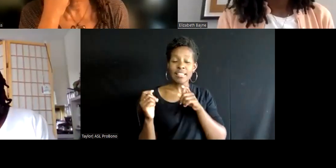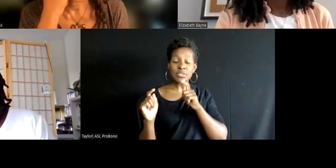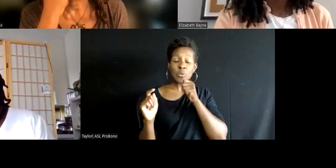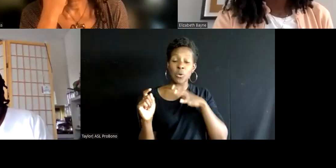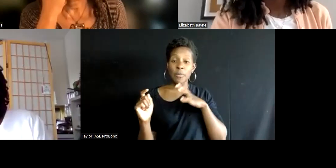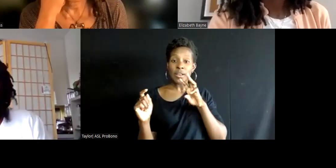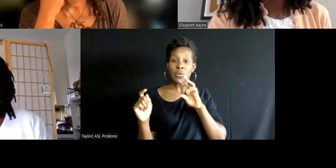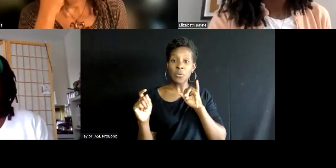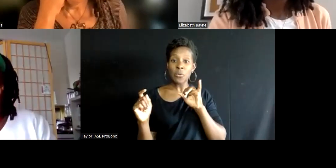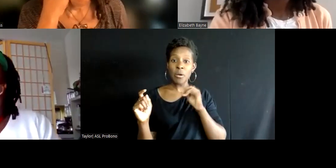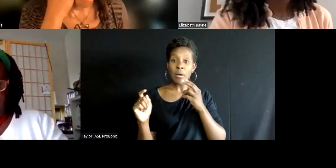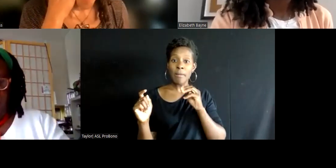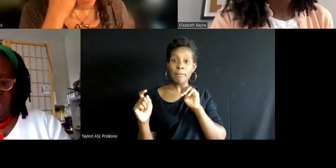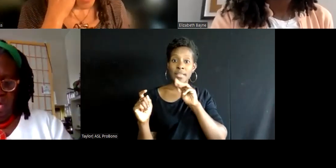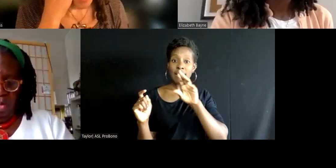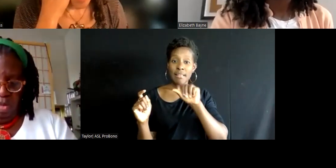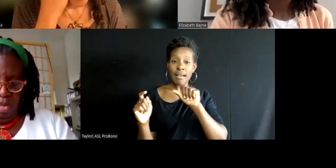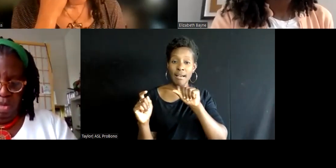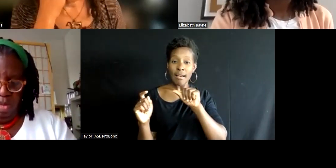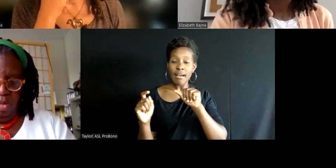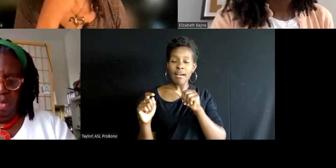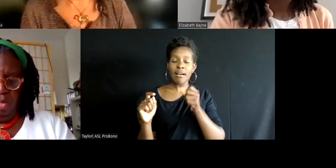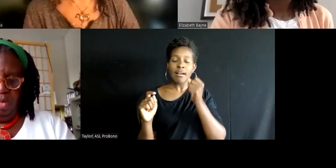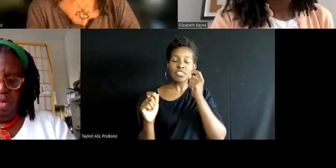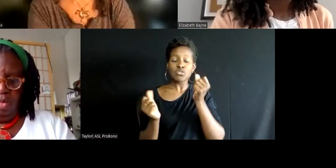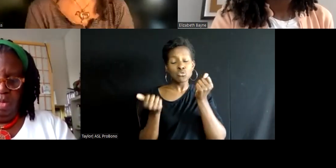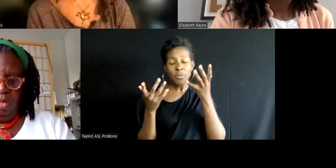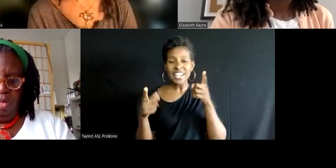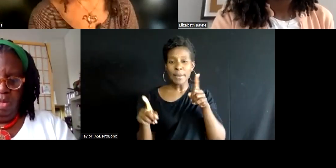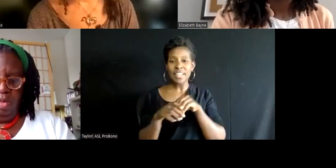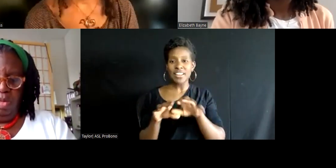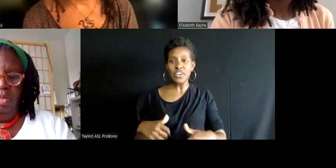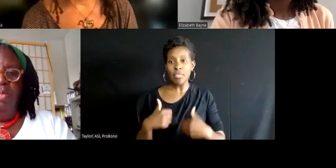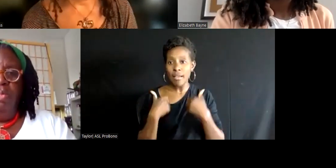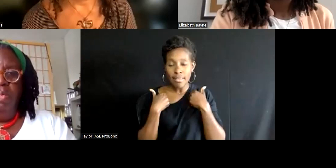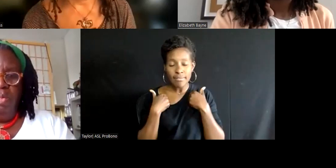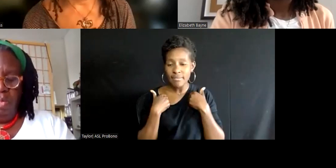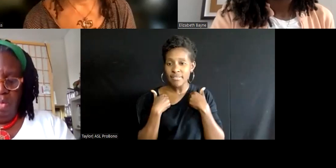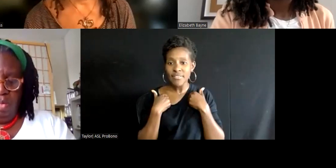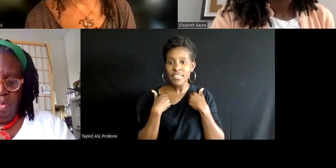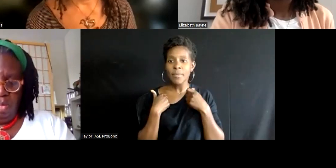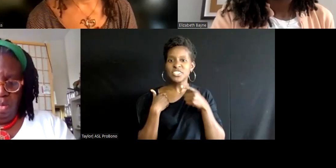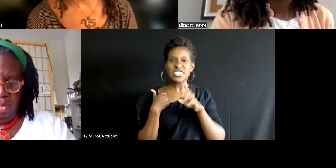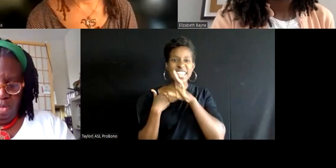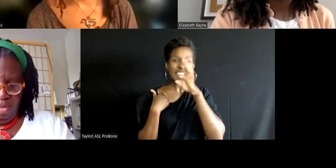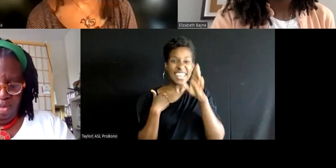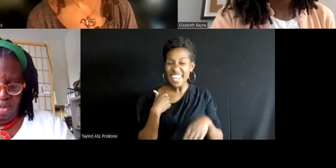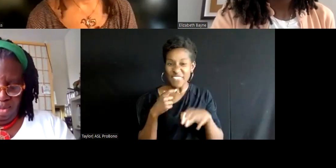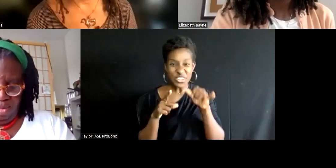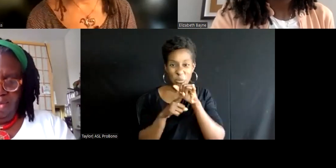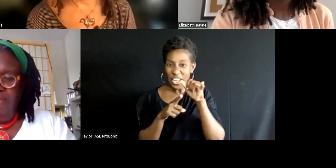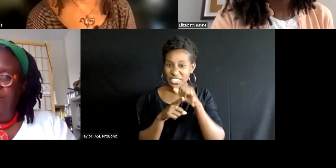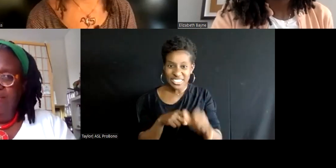of this documentary. She has so much going on in her life. She never swears. She does